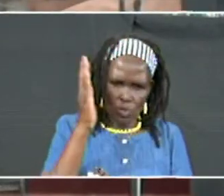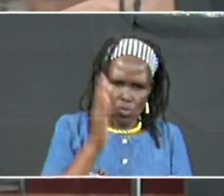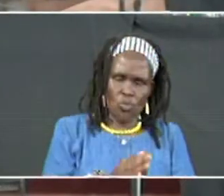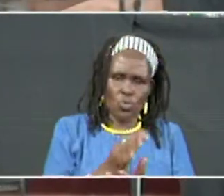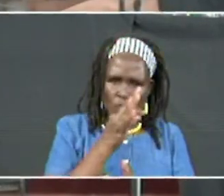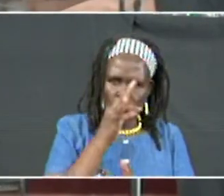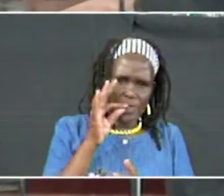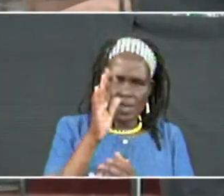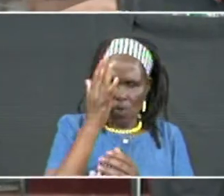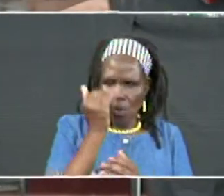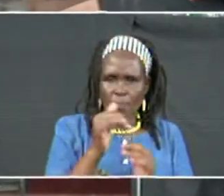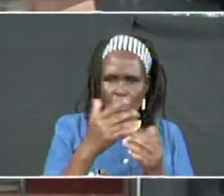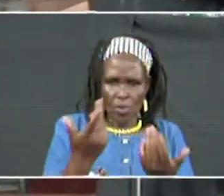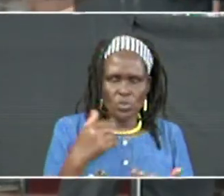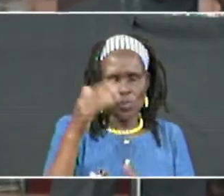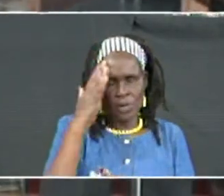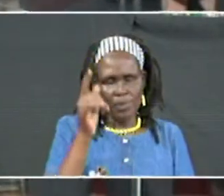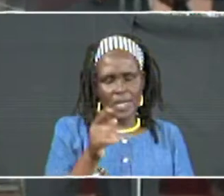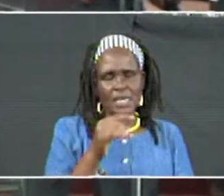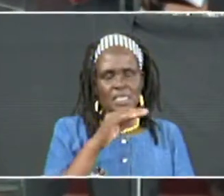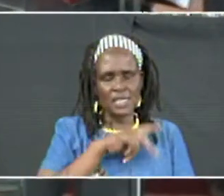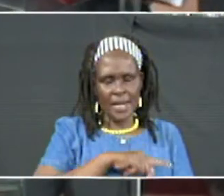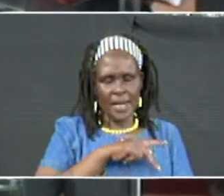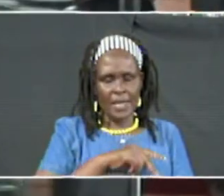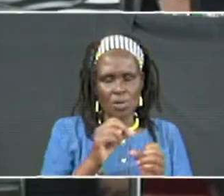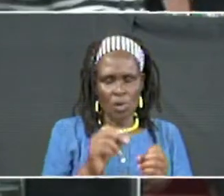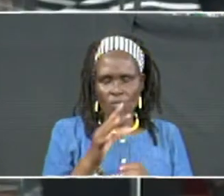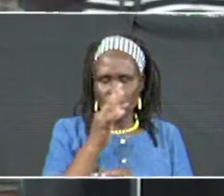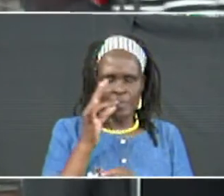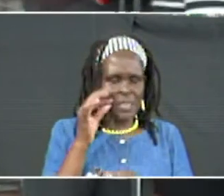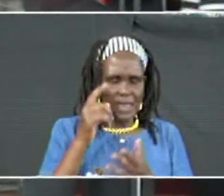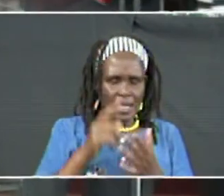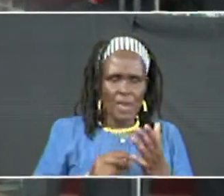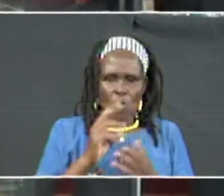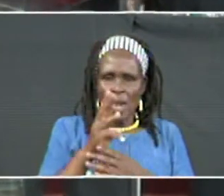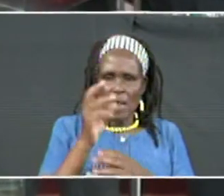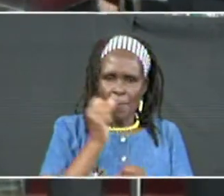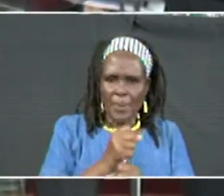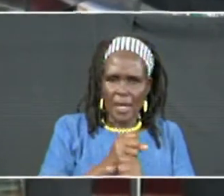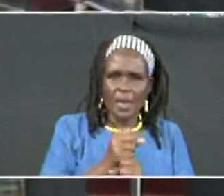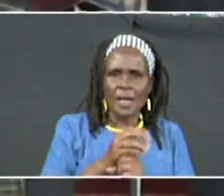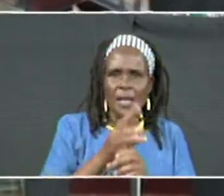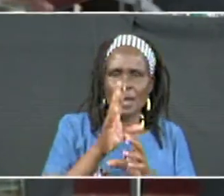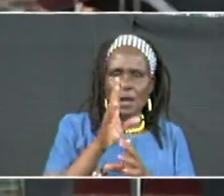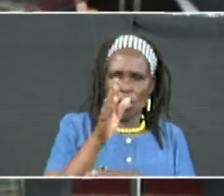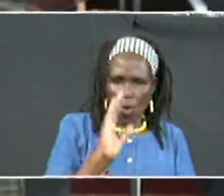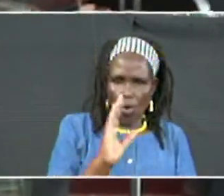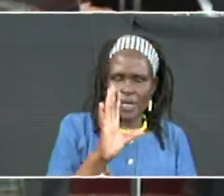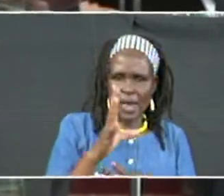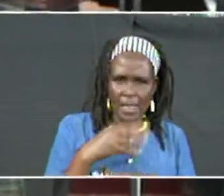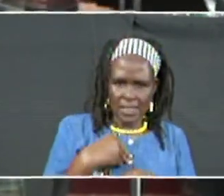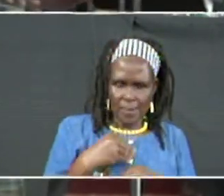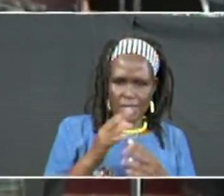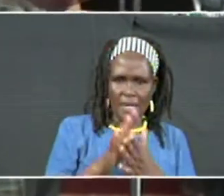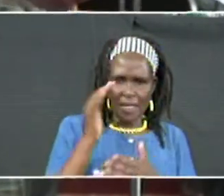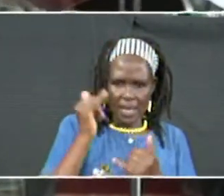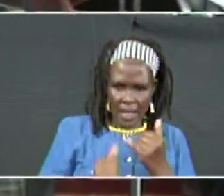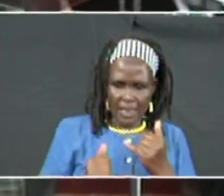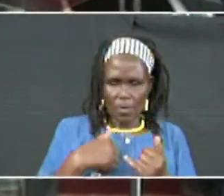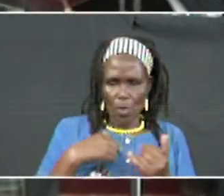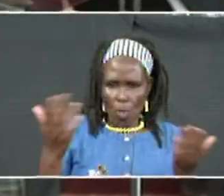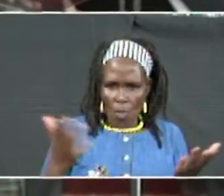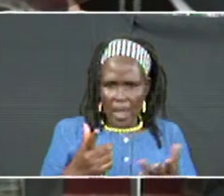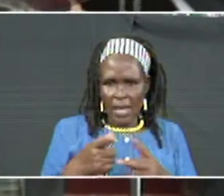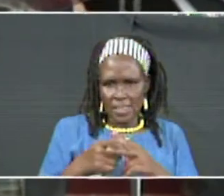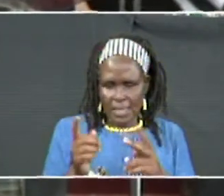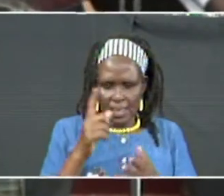know that is the kind of fasting that will move God. And I end where I started, that this